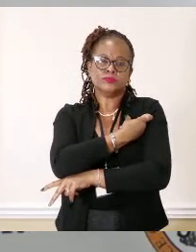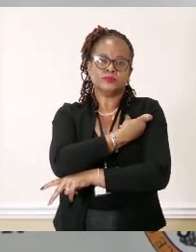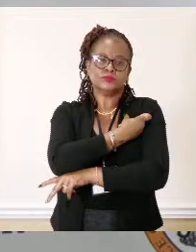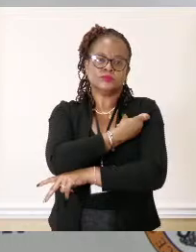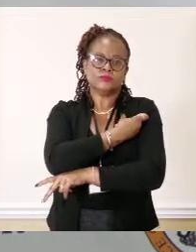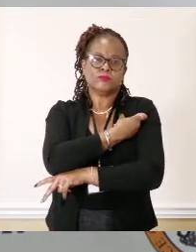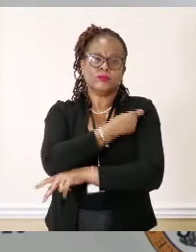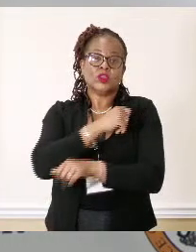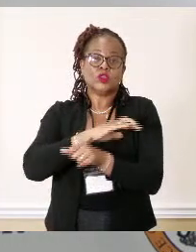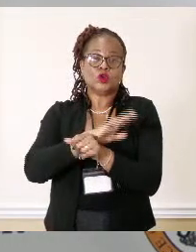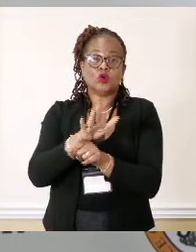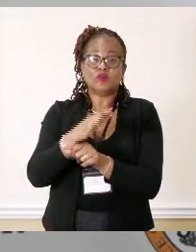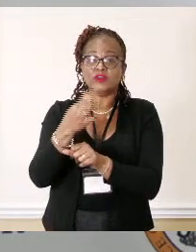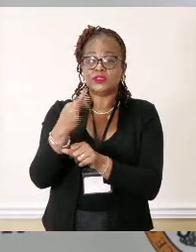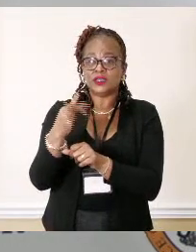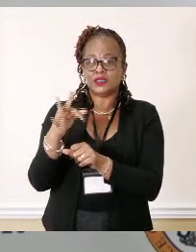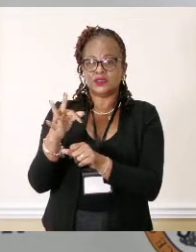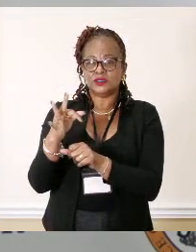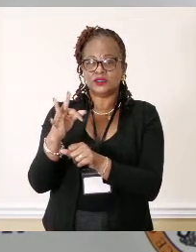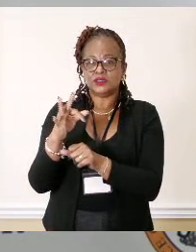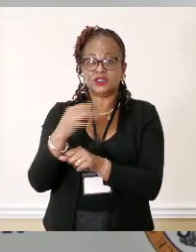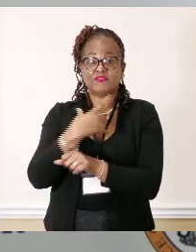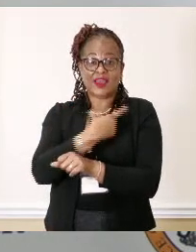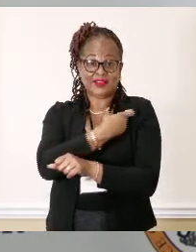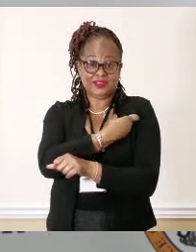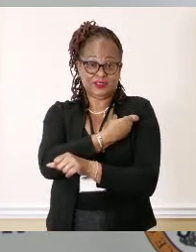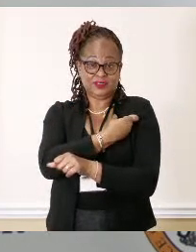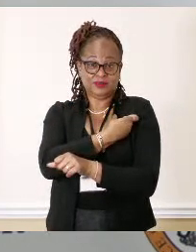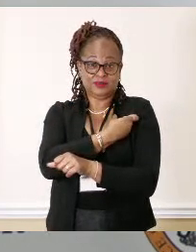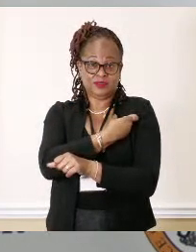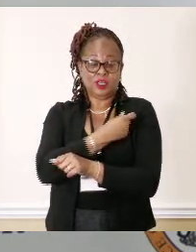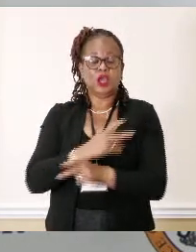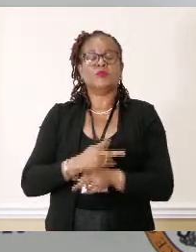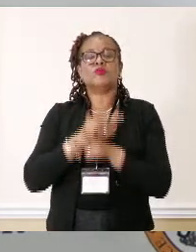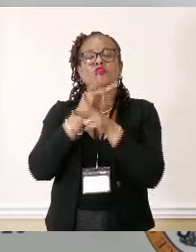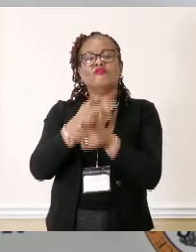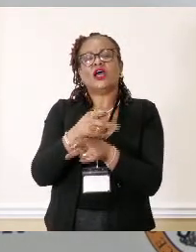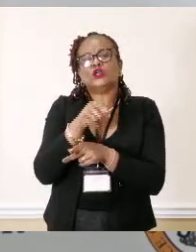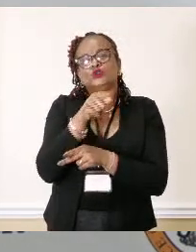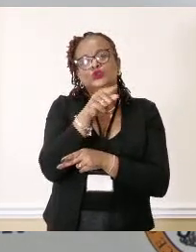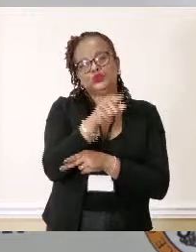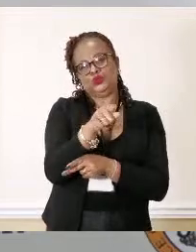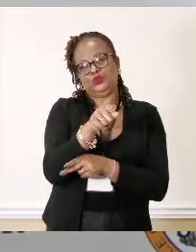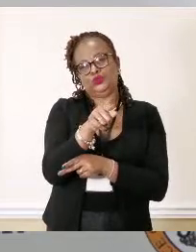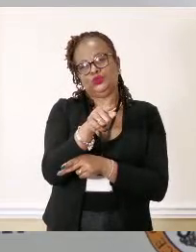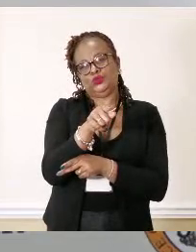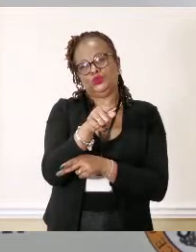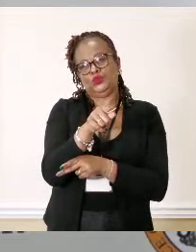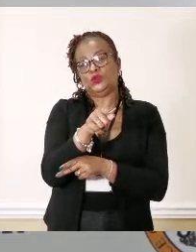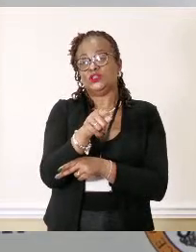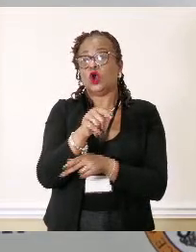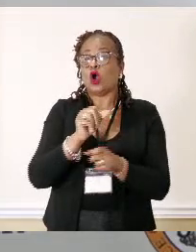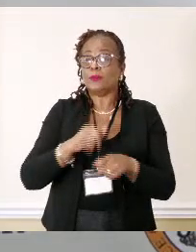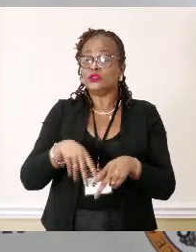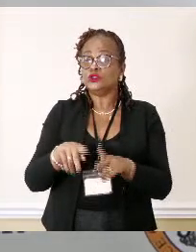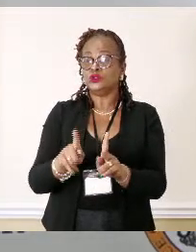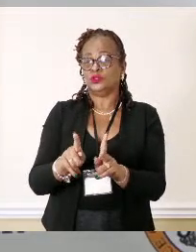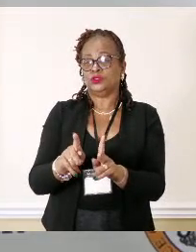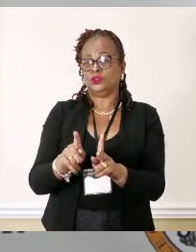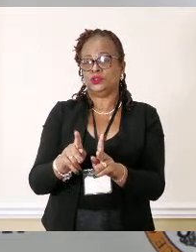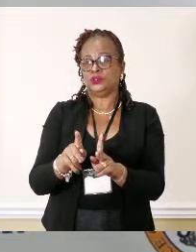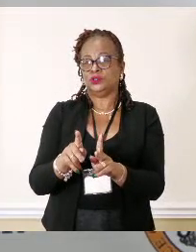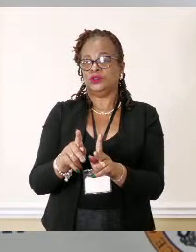The COVID-19 vaccine provides you with the opportunity